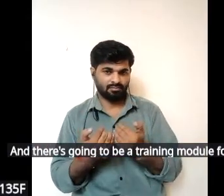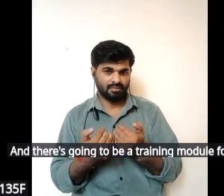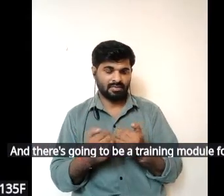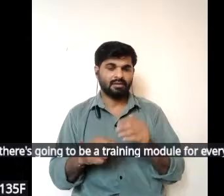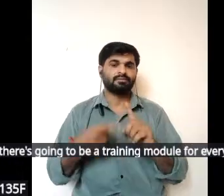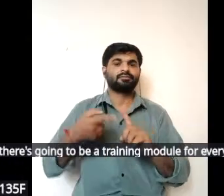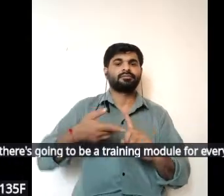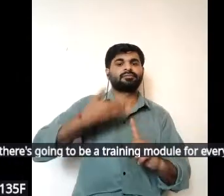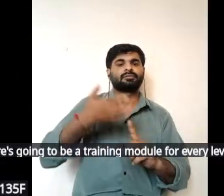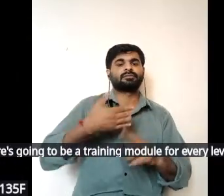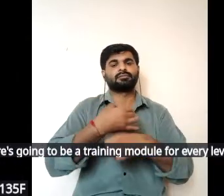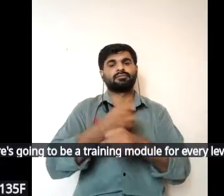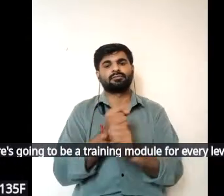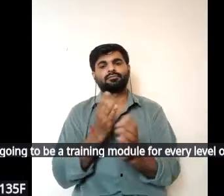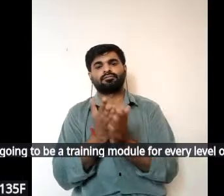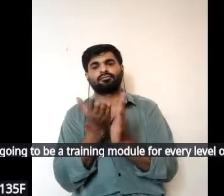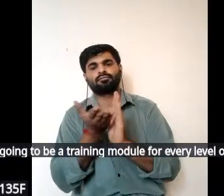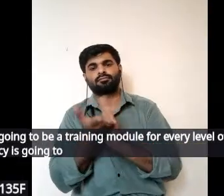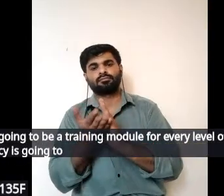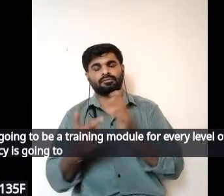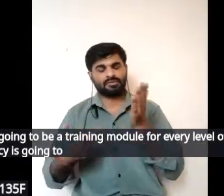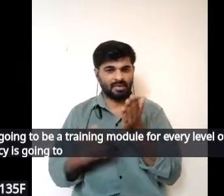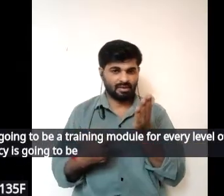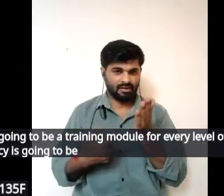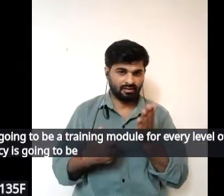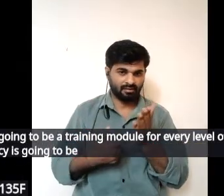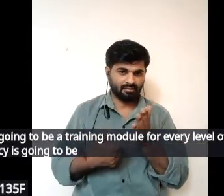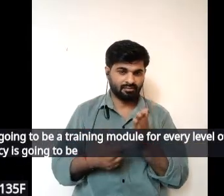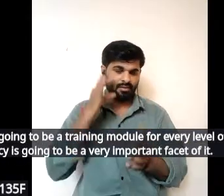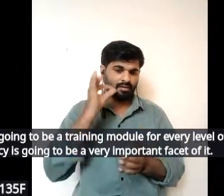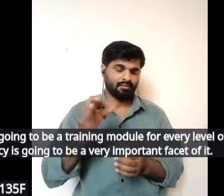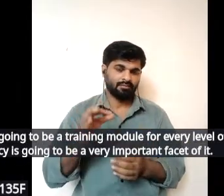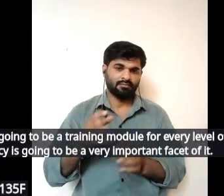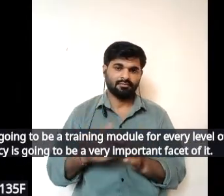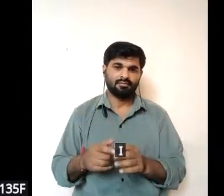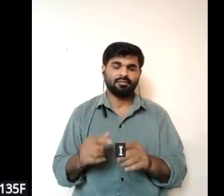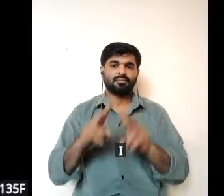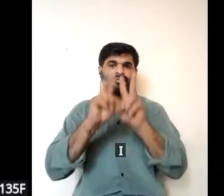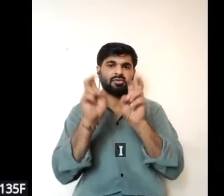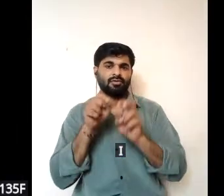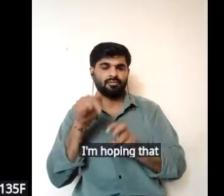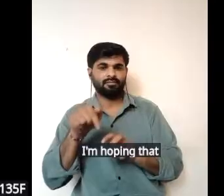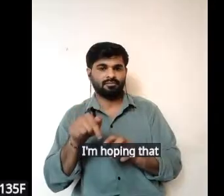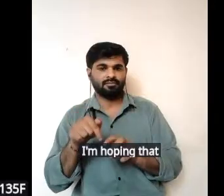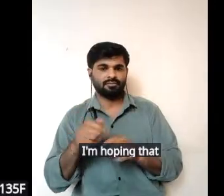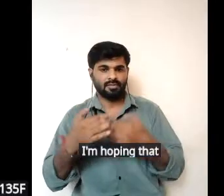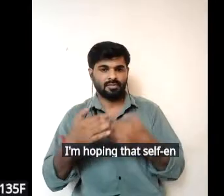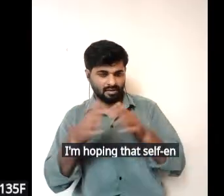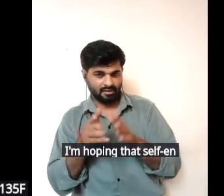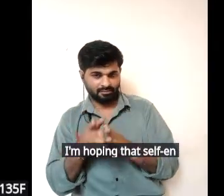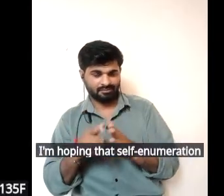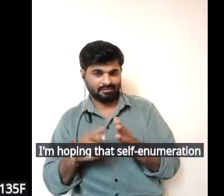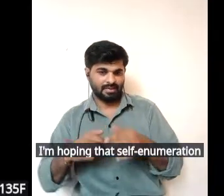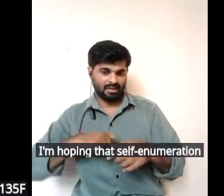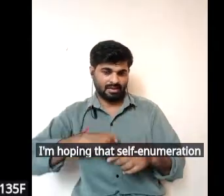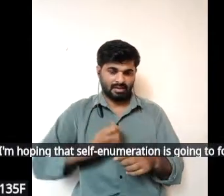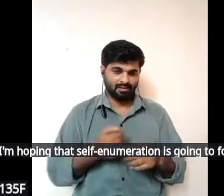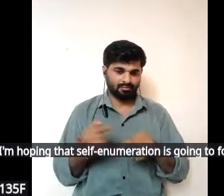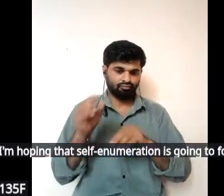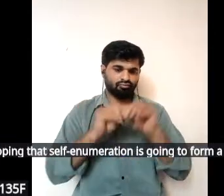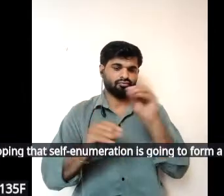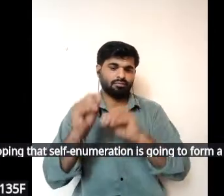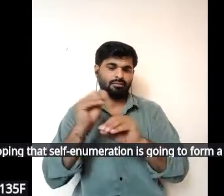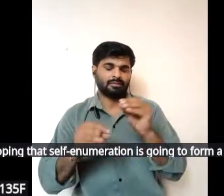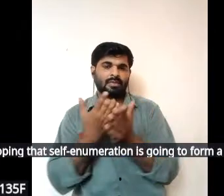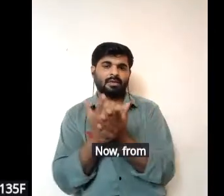of enumerators. So digital literacy is going to be a very important facet of it. I am hoping that self-enumeration is going to form a part of it.